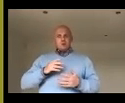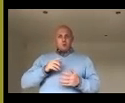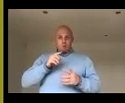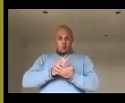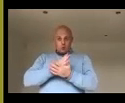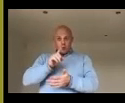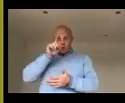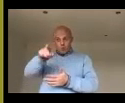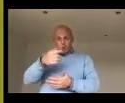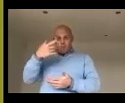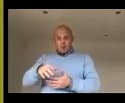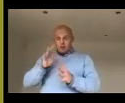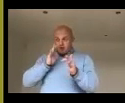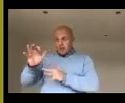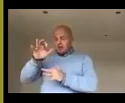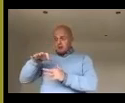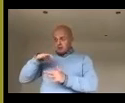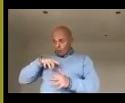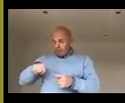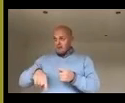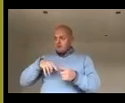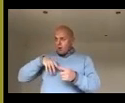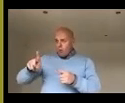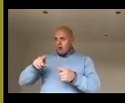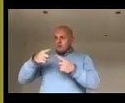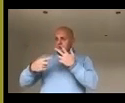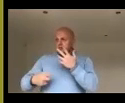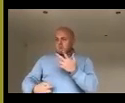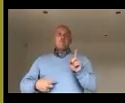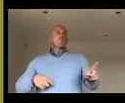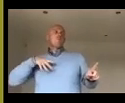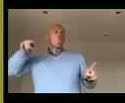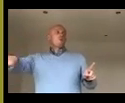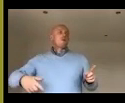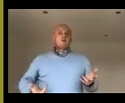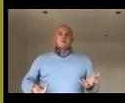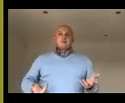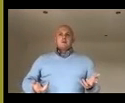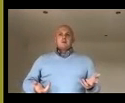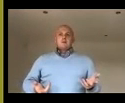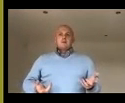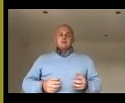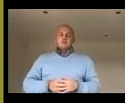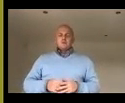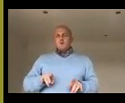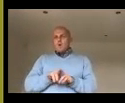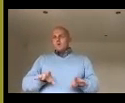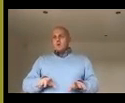Do you think this would be a good idea? Do you think this would work? And also how you're linking into the